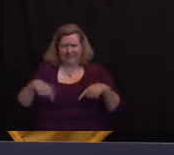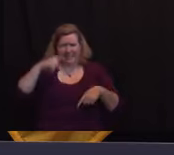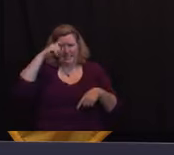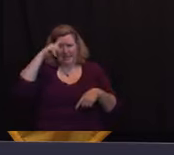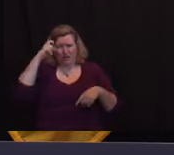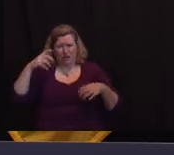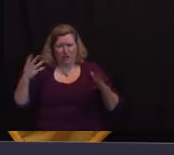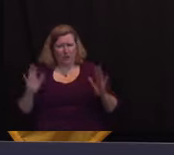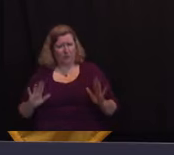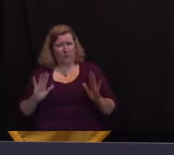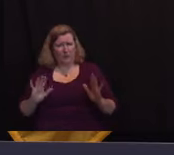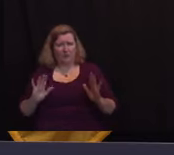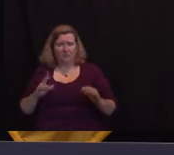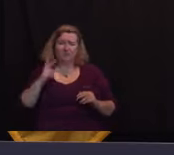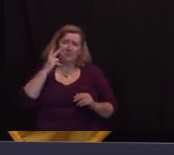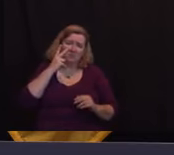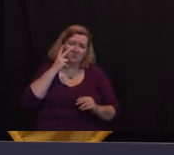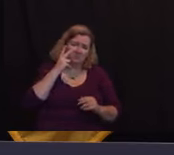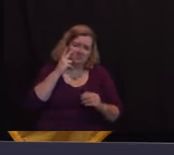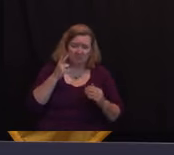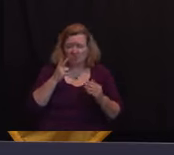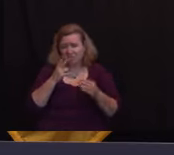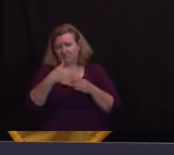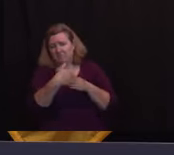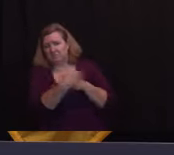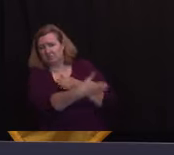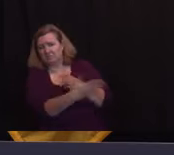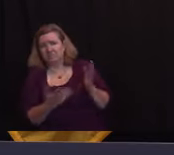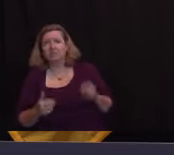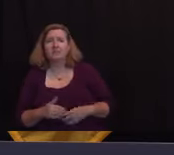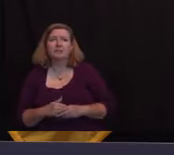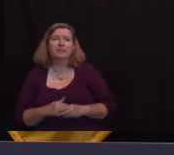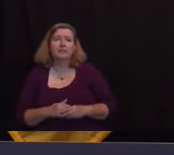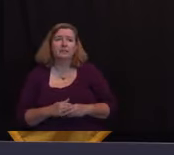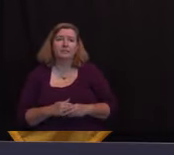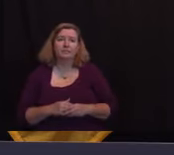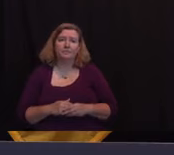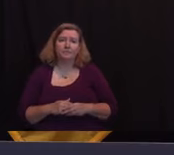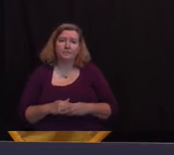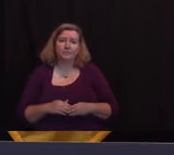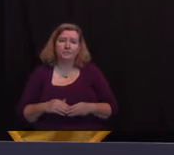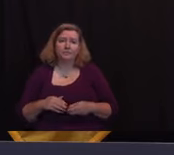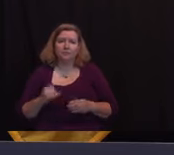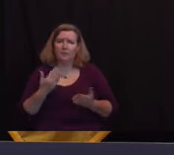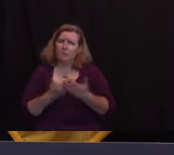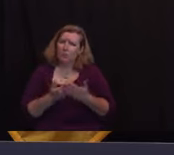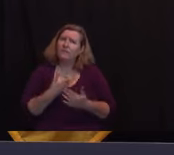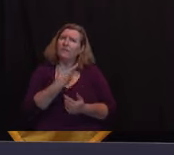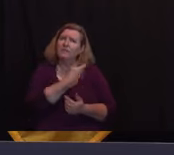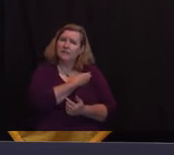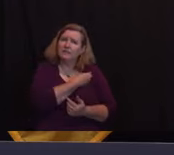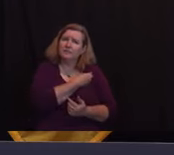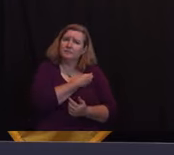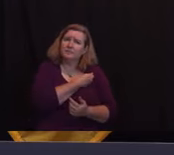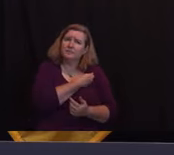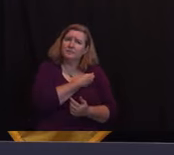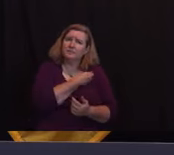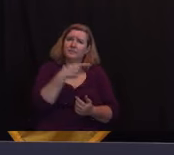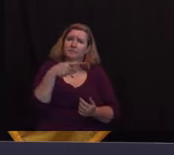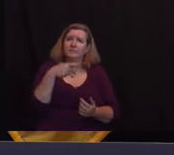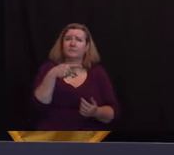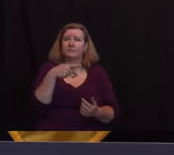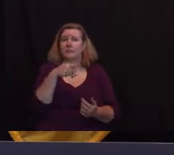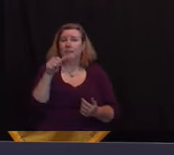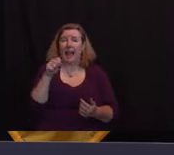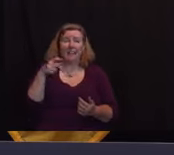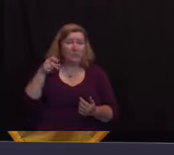I'm in no different place on the so-called question of proof of vaccine or vaccine passport. I just